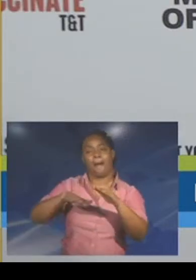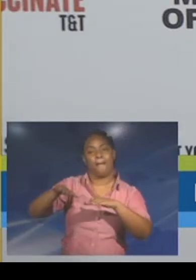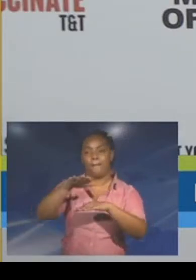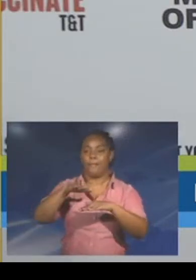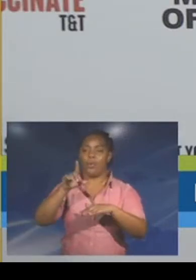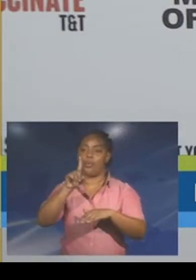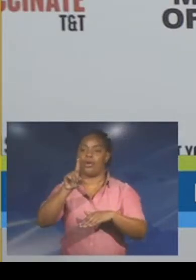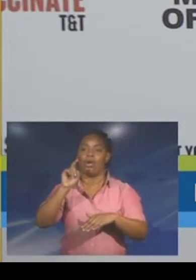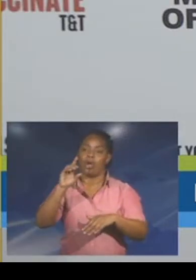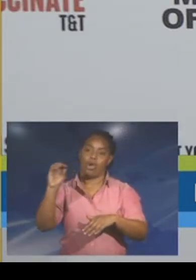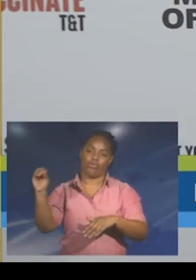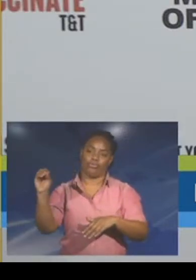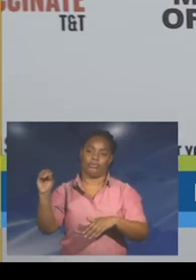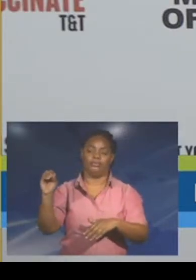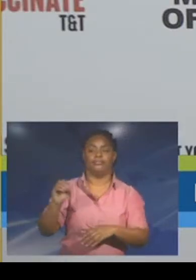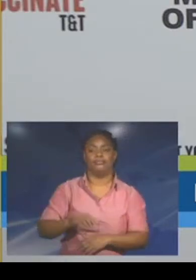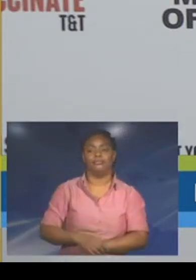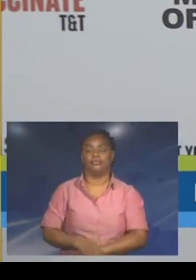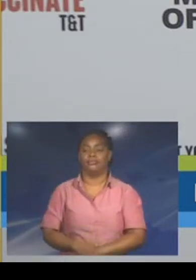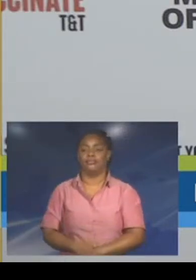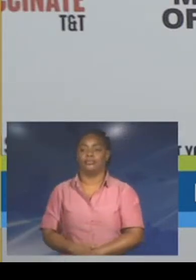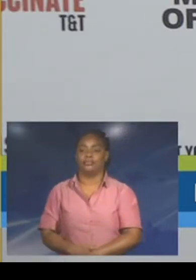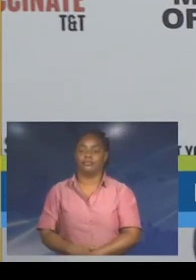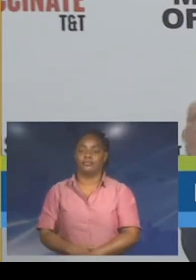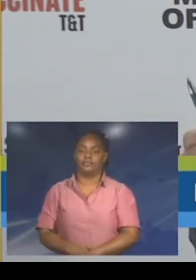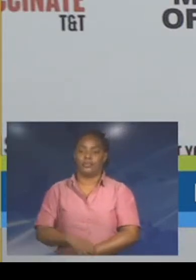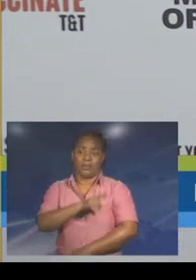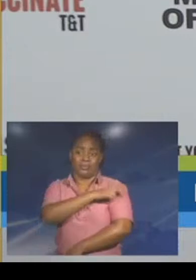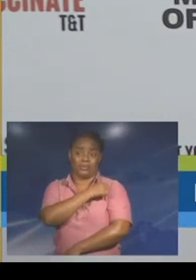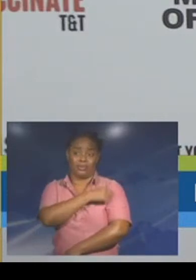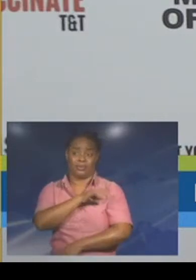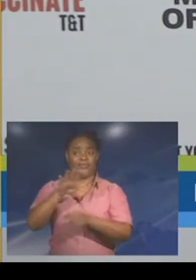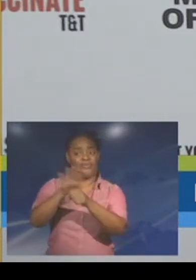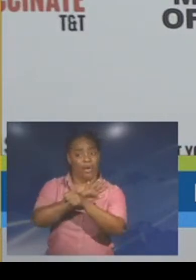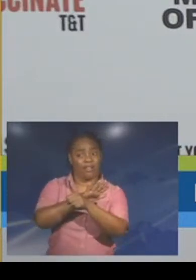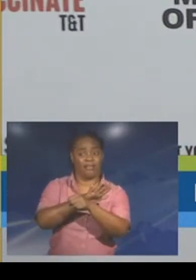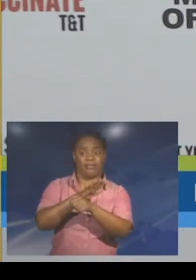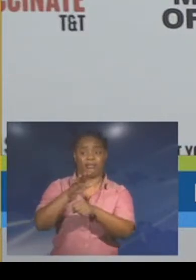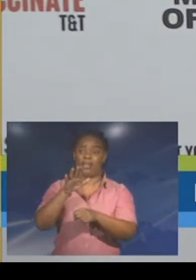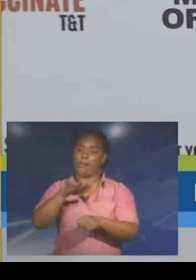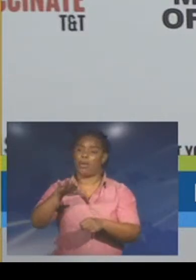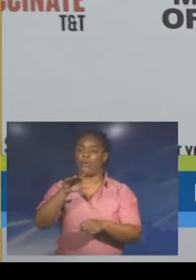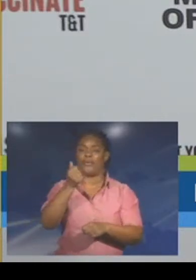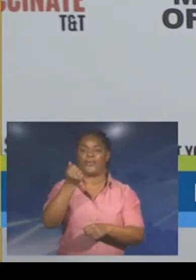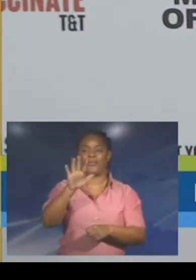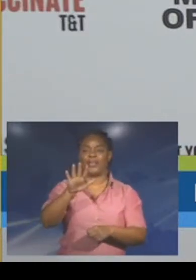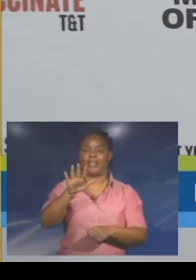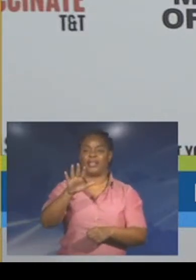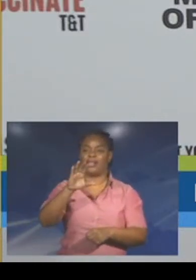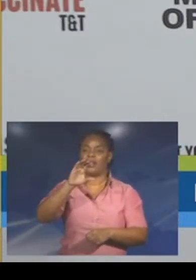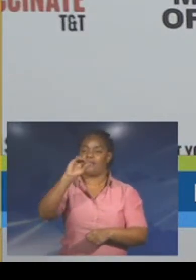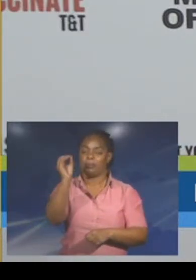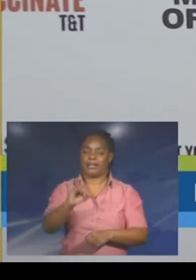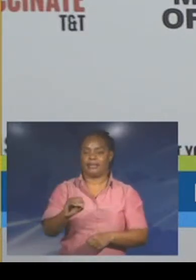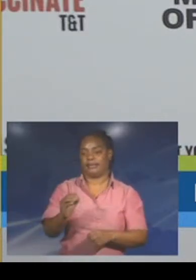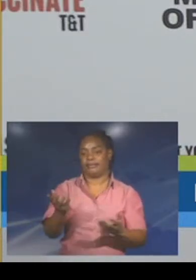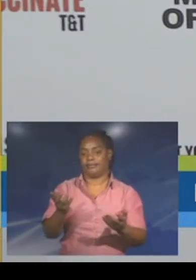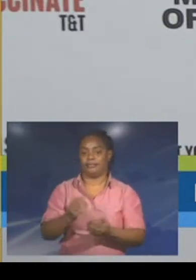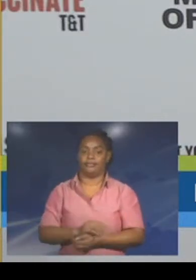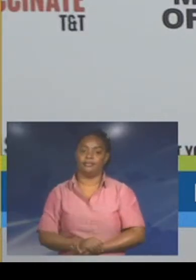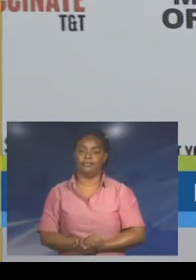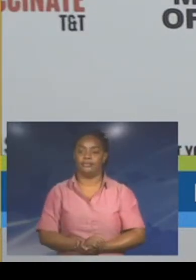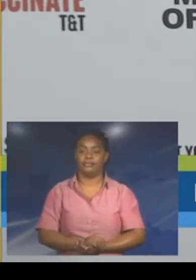Hospital occupancy is 15%. You remember in the bad old days, we were up to, in some cases, 70,